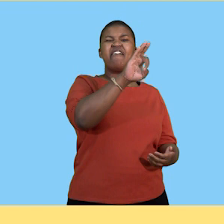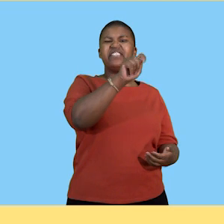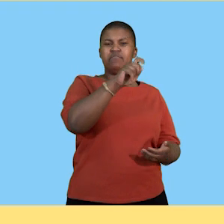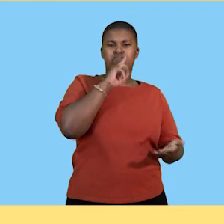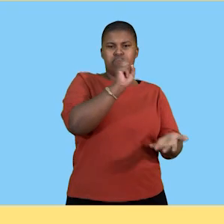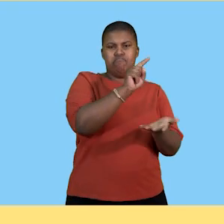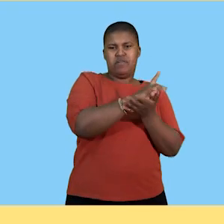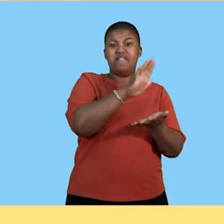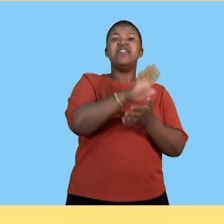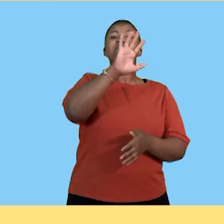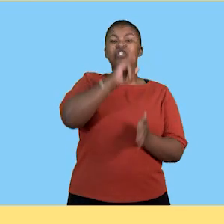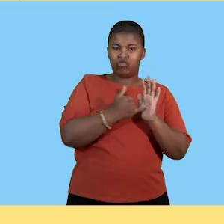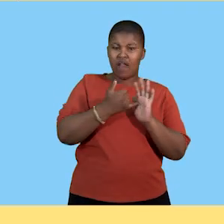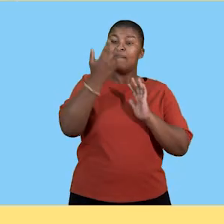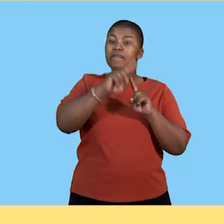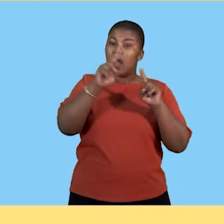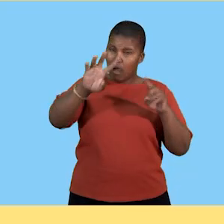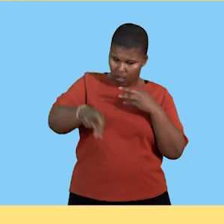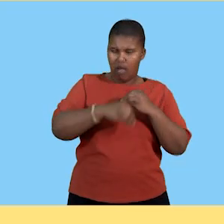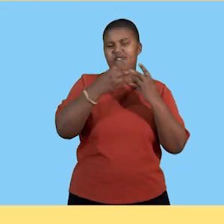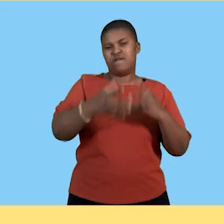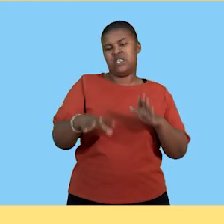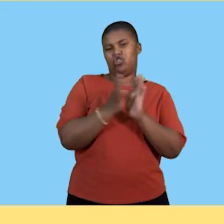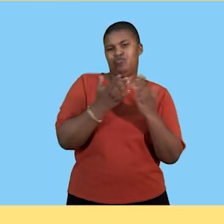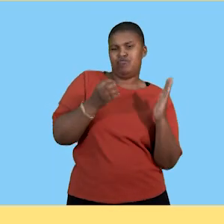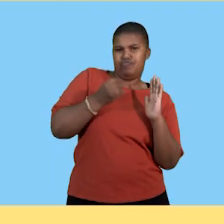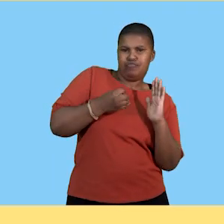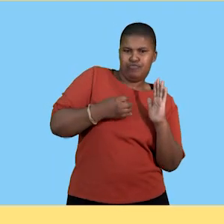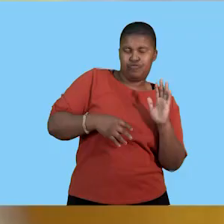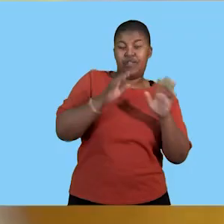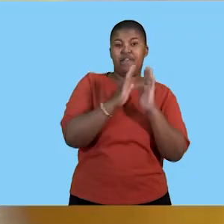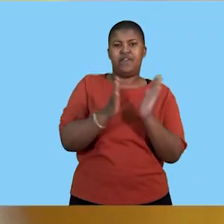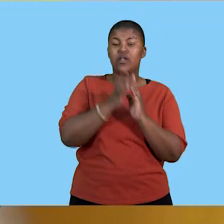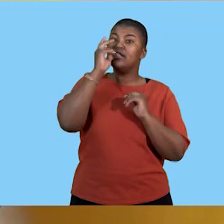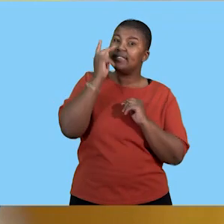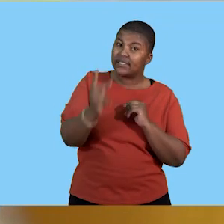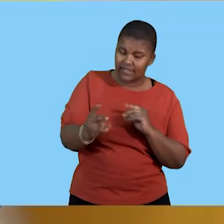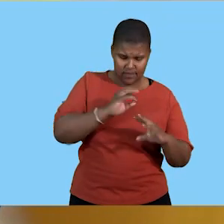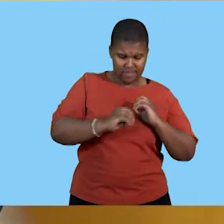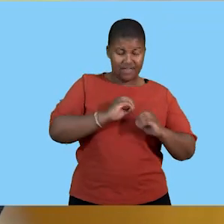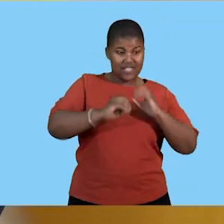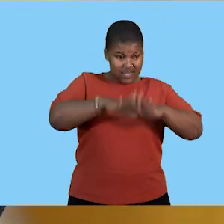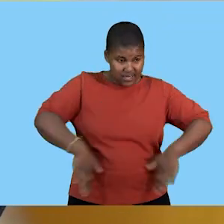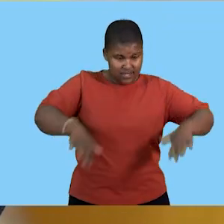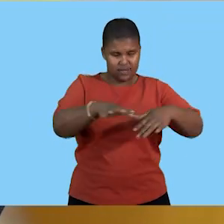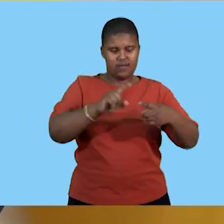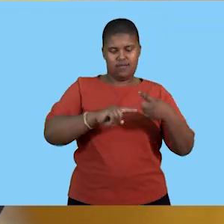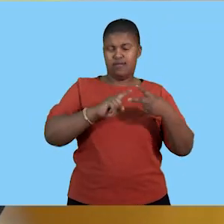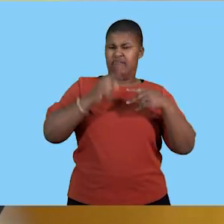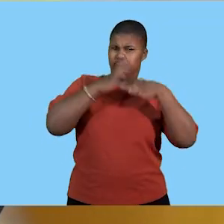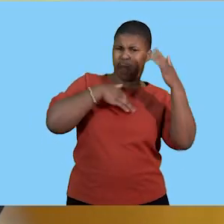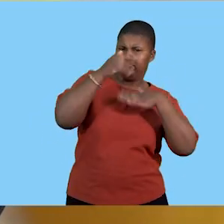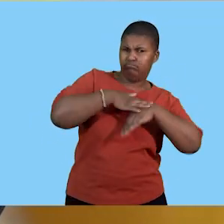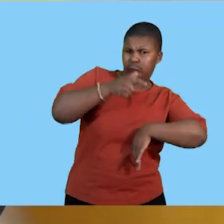January and it was recorded in the books of the business. So the moment we do extensions and repairs, we have